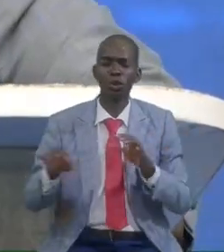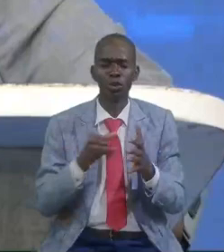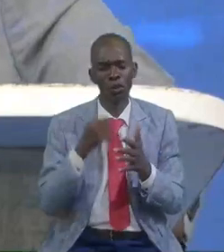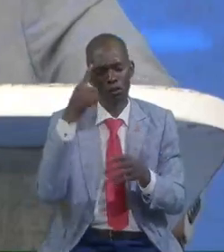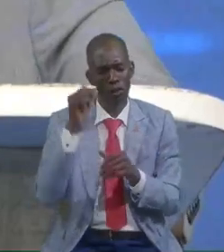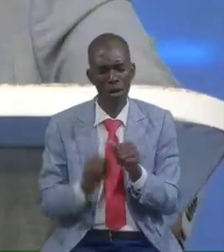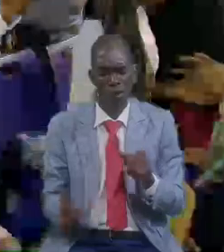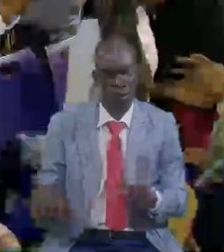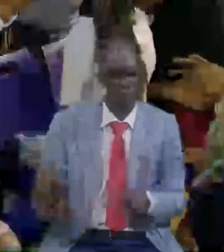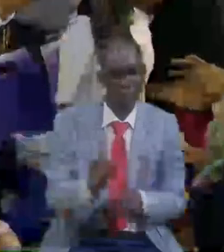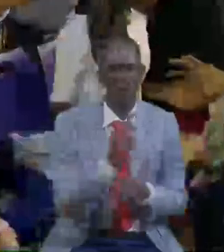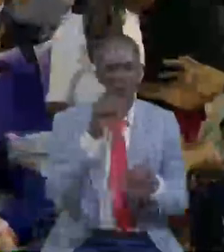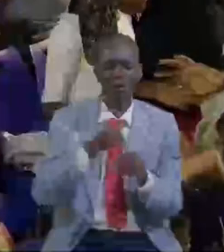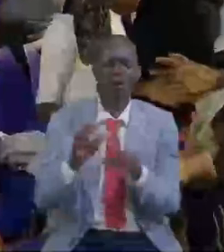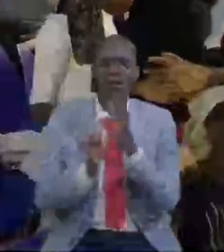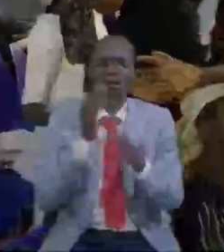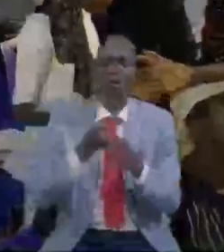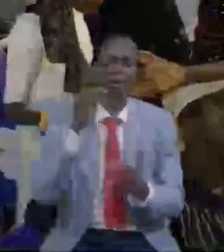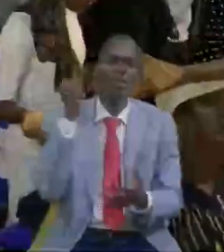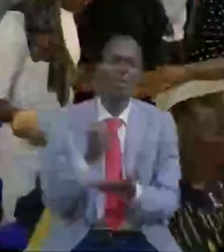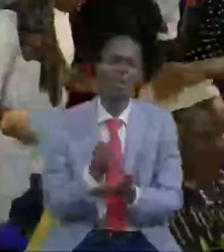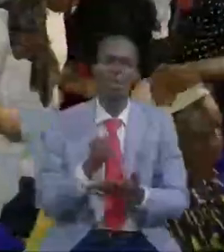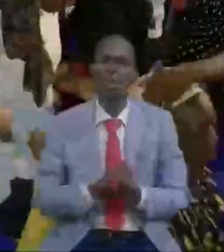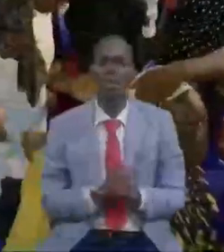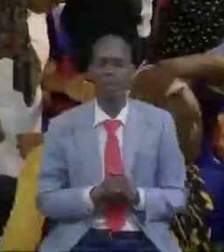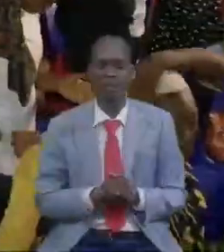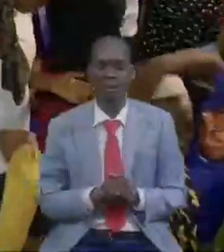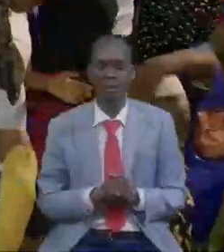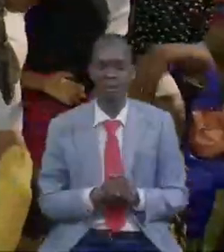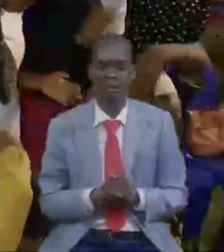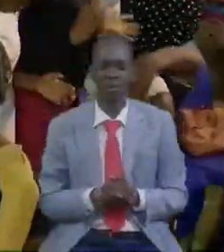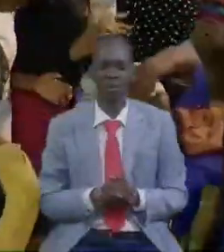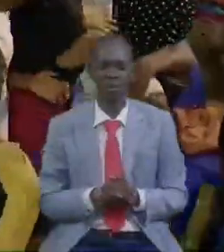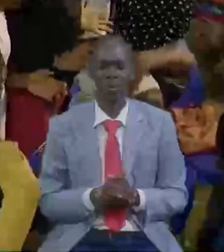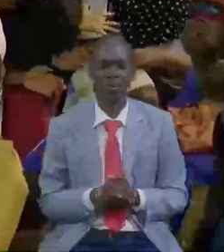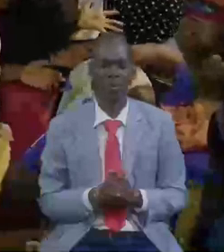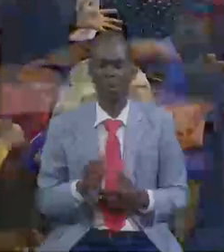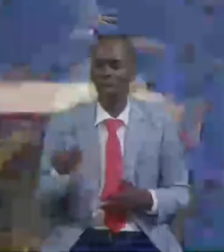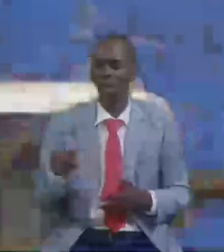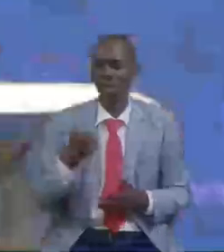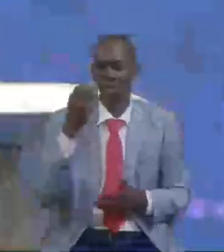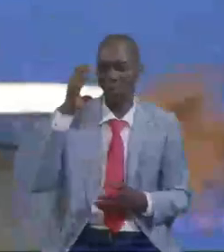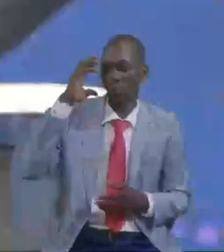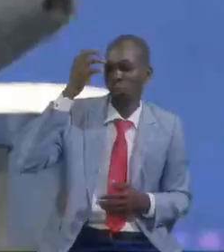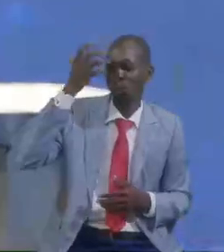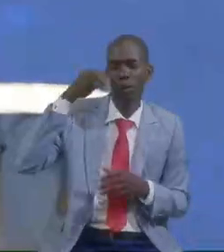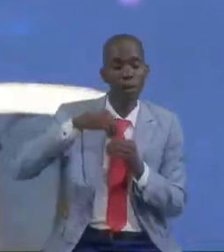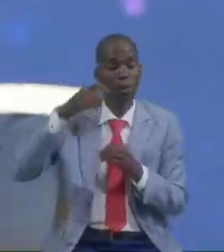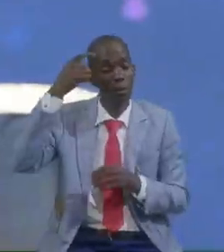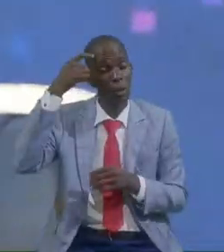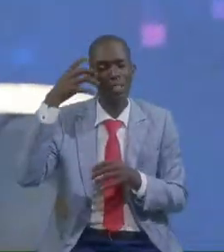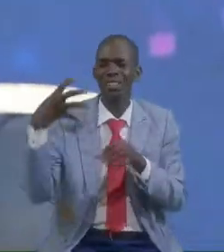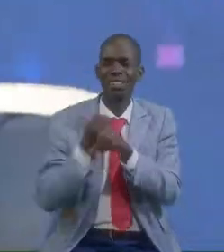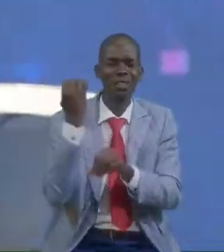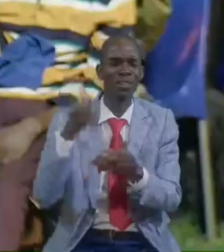everyone in Jesus' monde, name. Au nom de Jésus Christ. Any insanity in the toute brain, take cerveau, it away